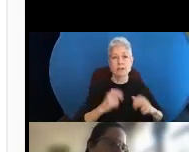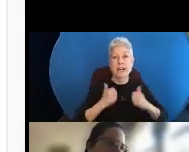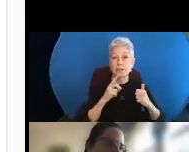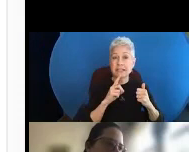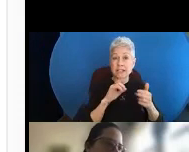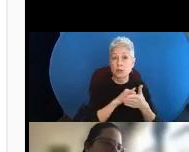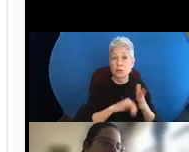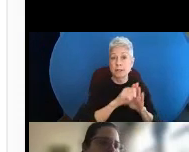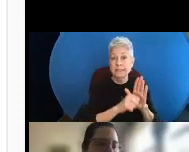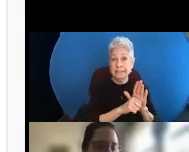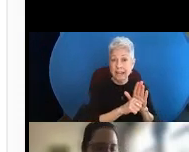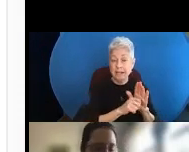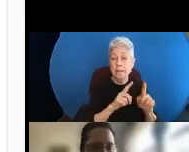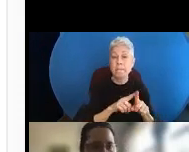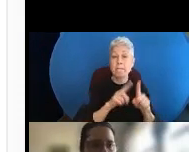but you are